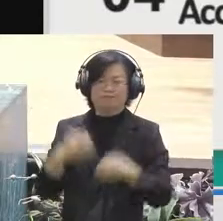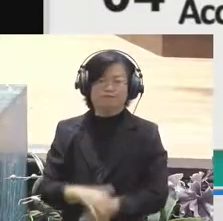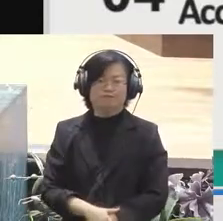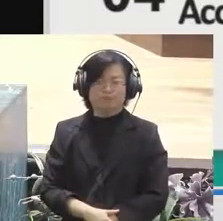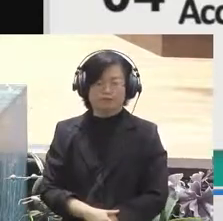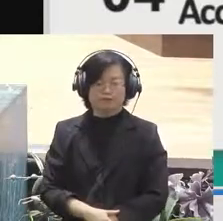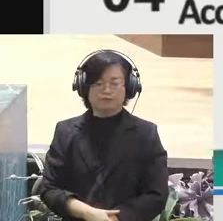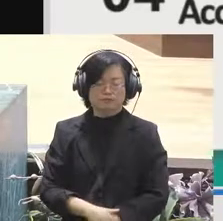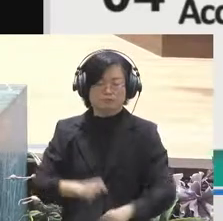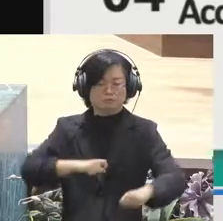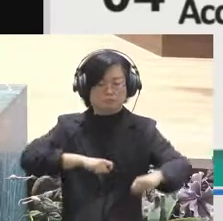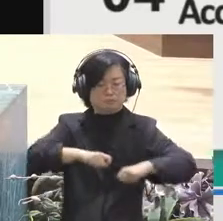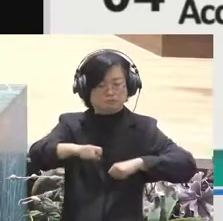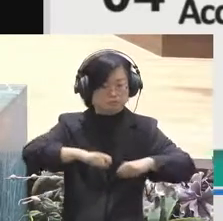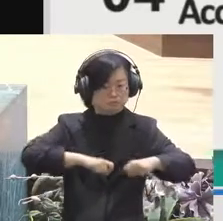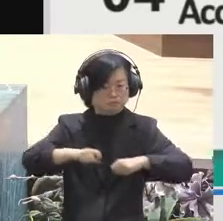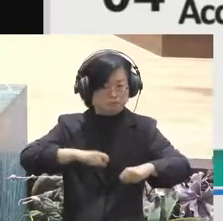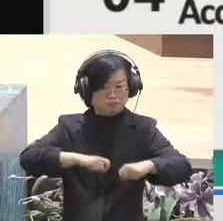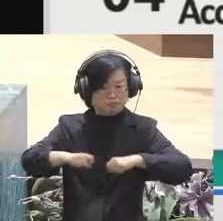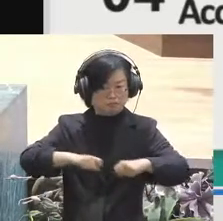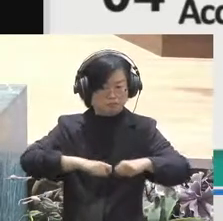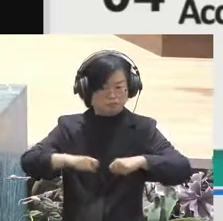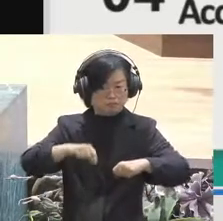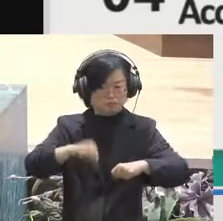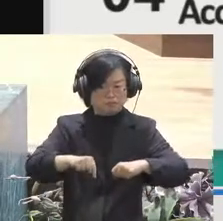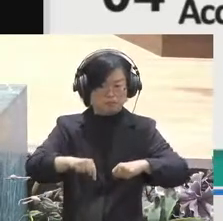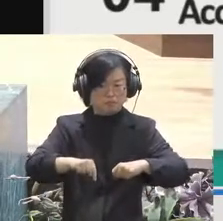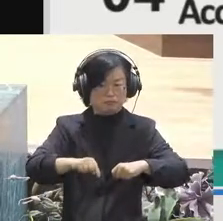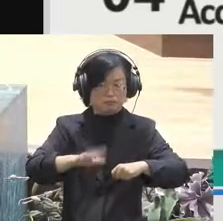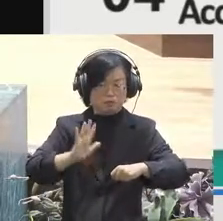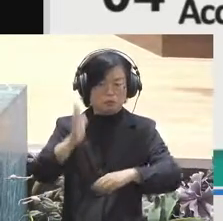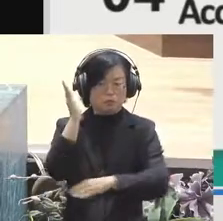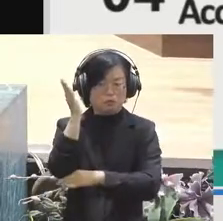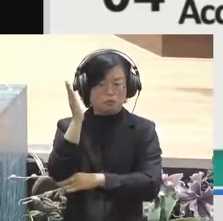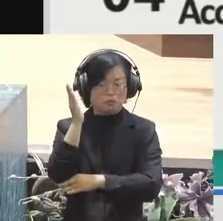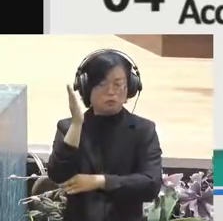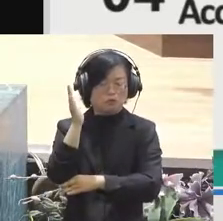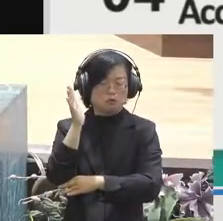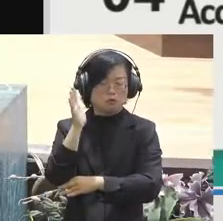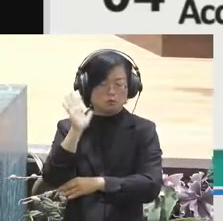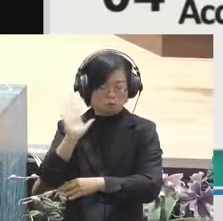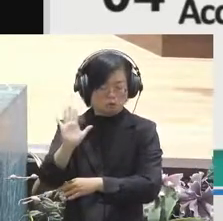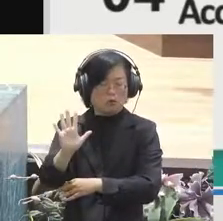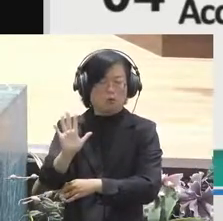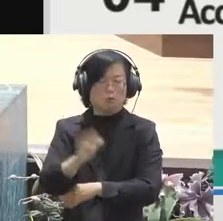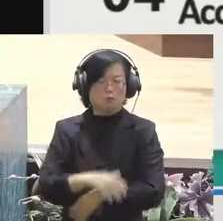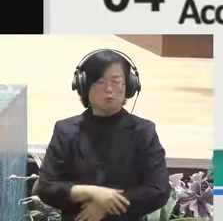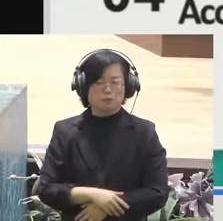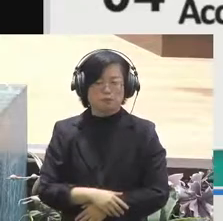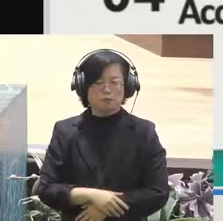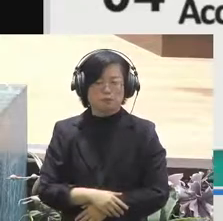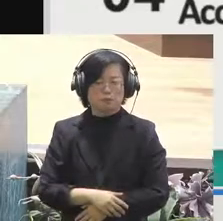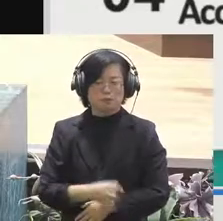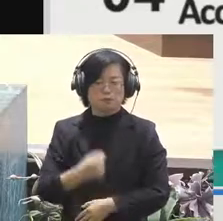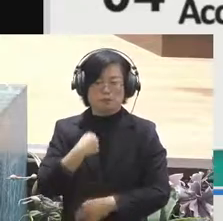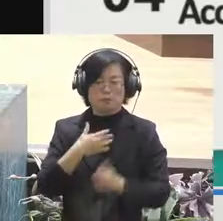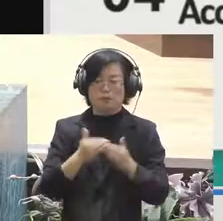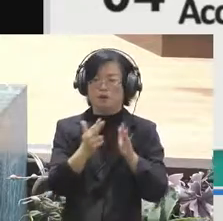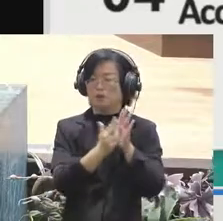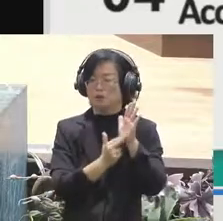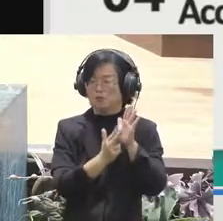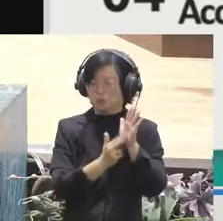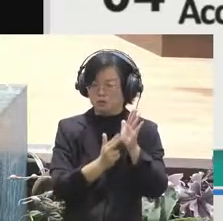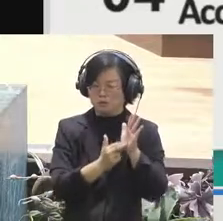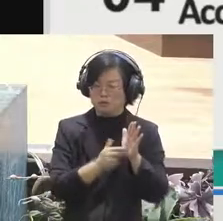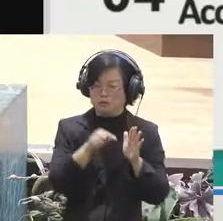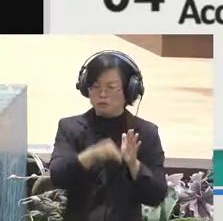strategic direction to the government of how and which type of intervention will be executed in the short term, the mid term, and the